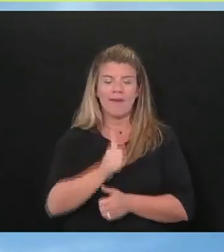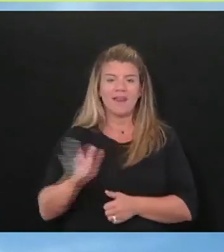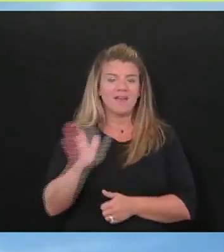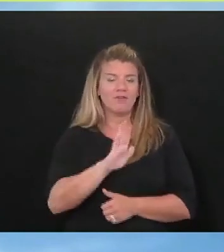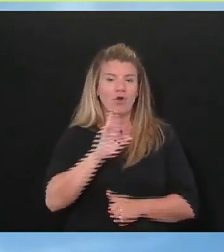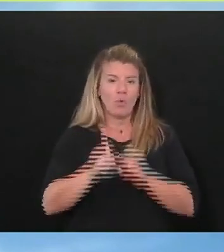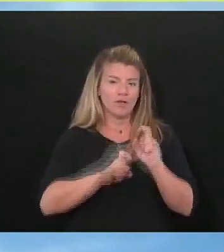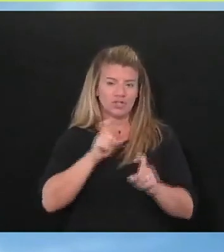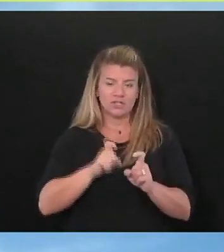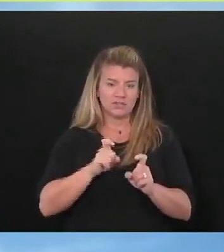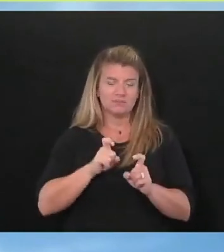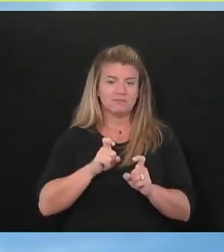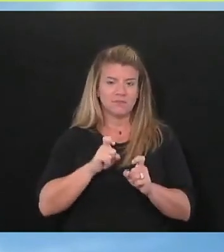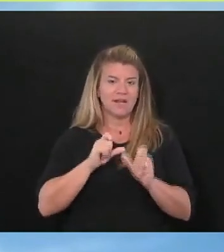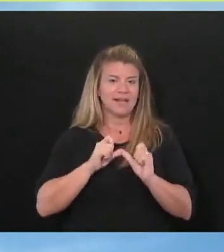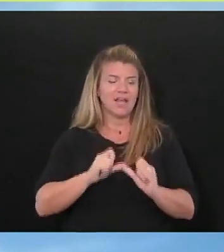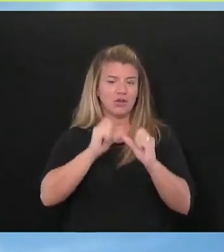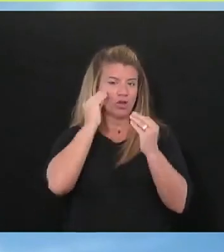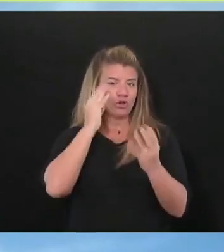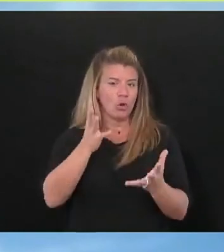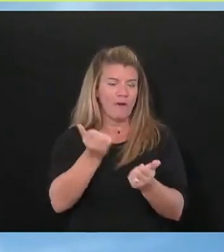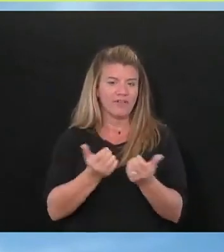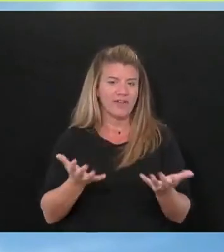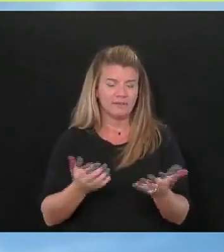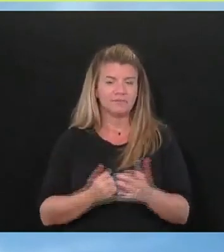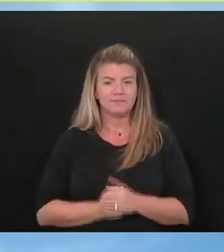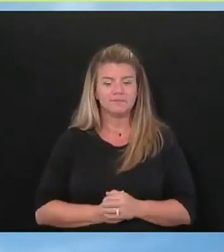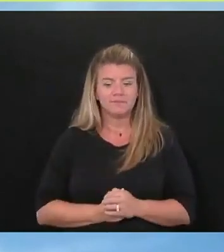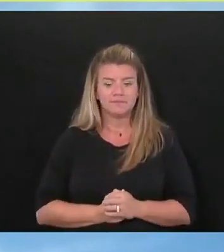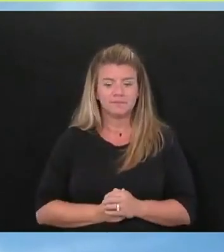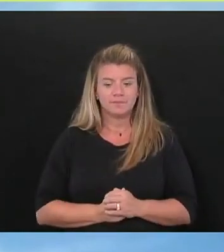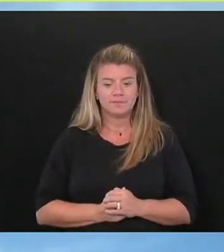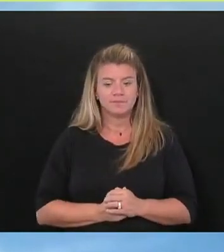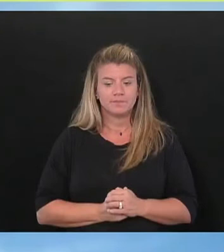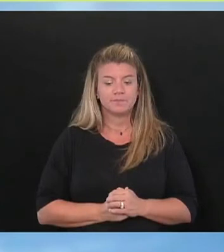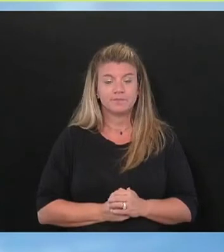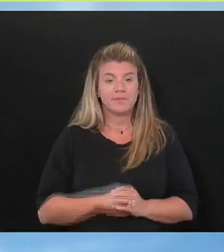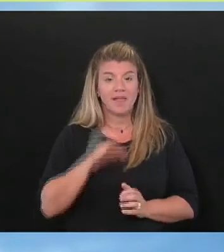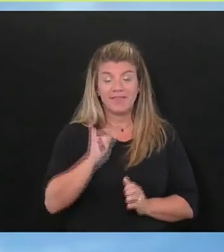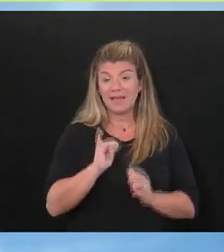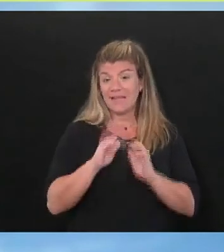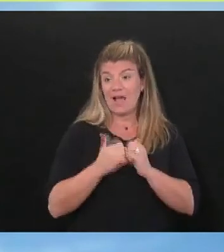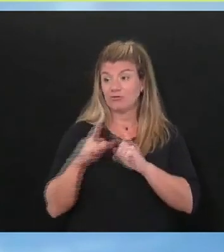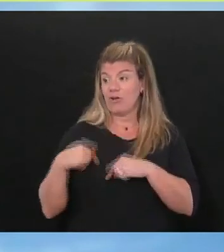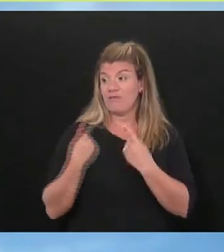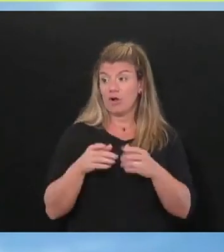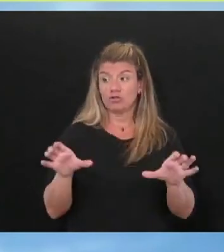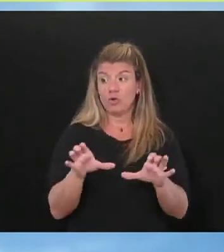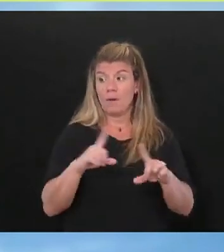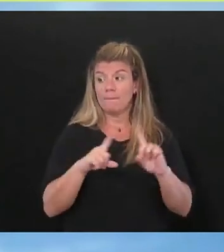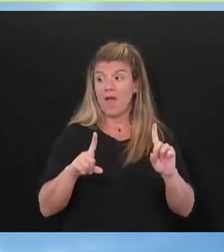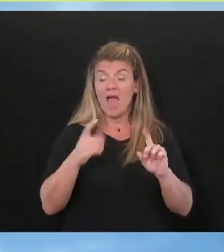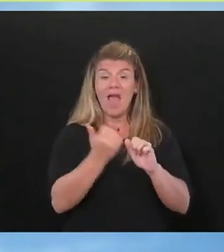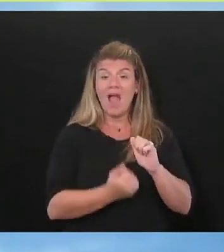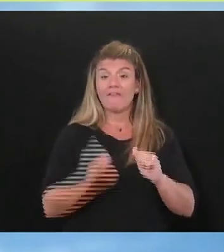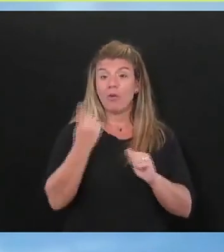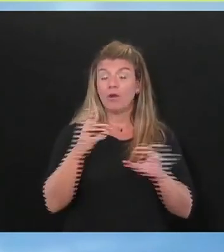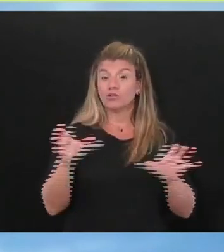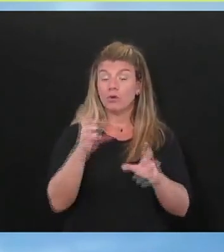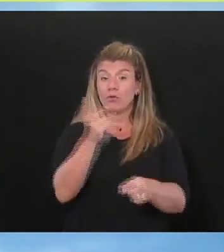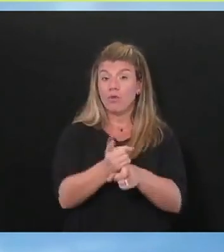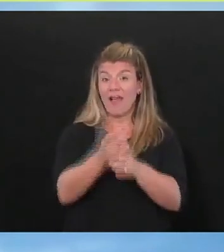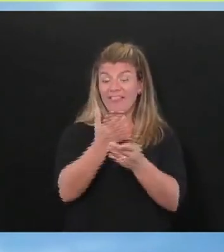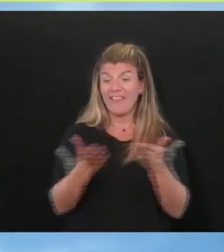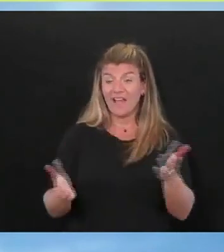on and keep up to date with them. But those are how everything's going. But everyone's doing a good job in keeping communications with the